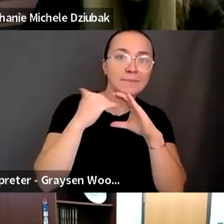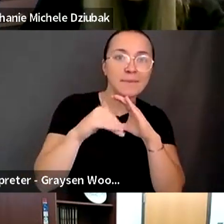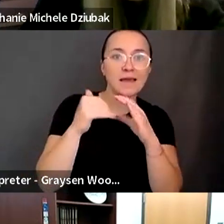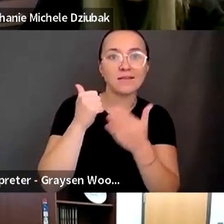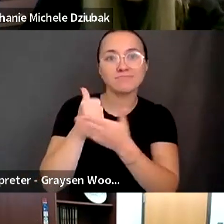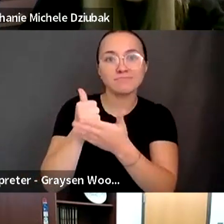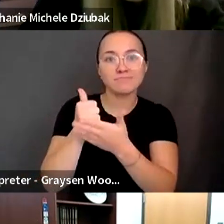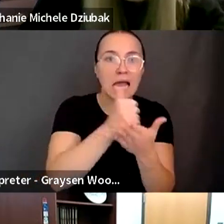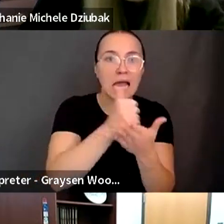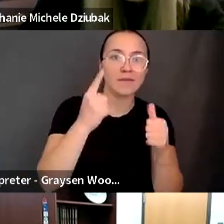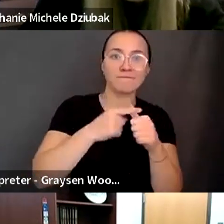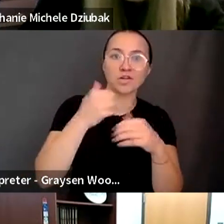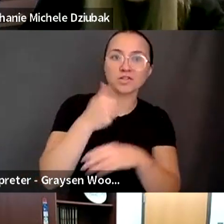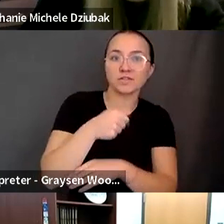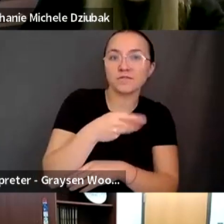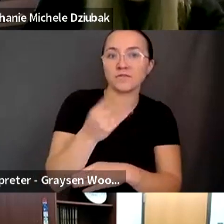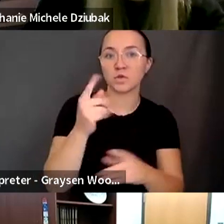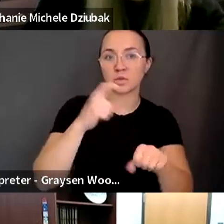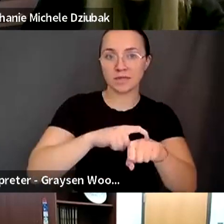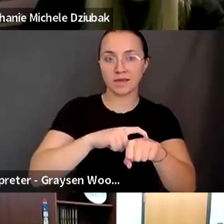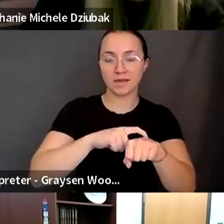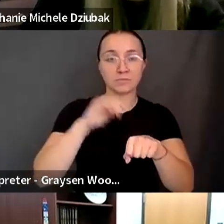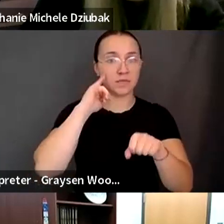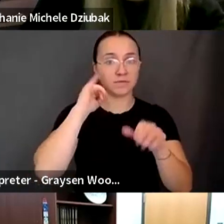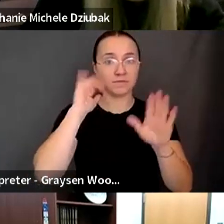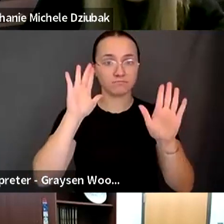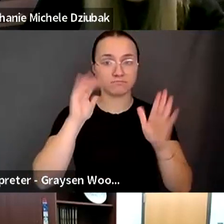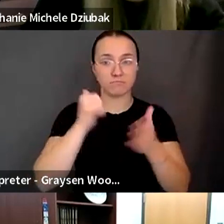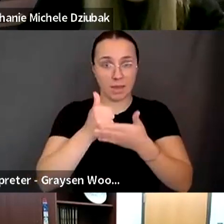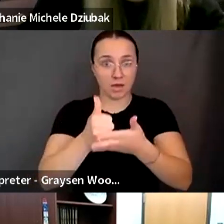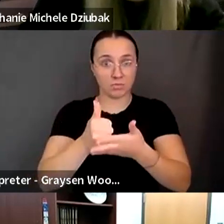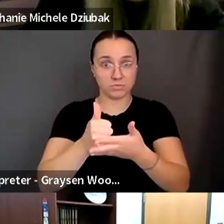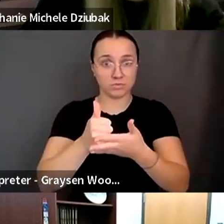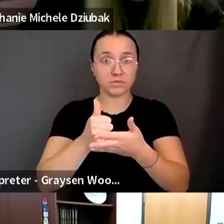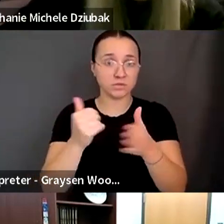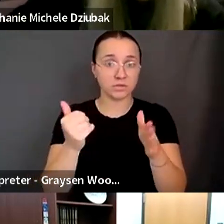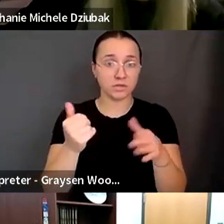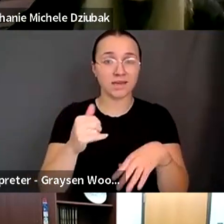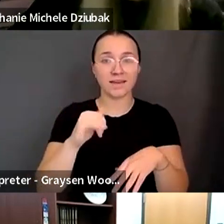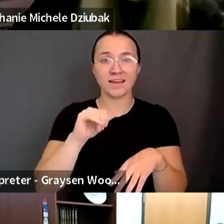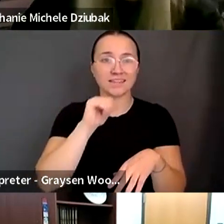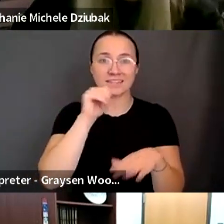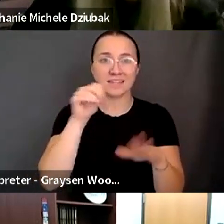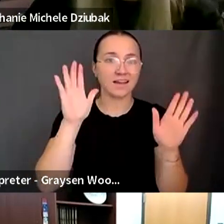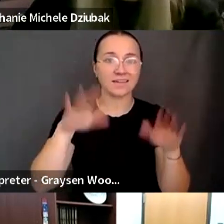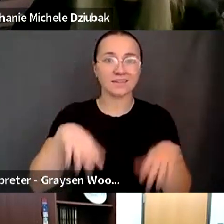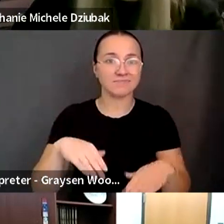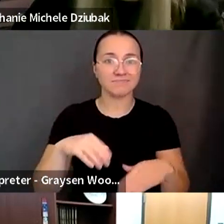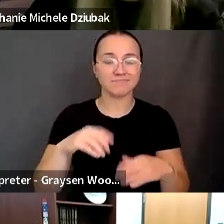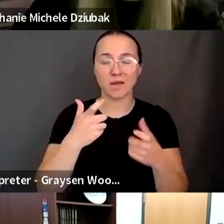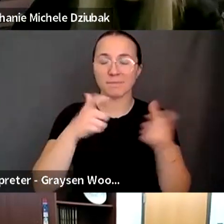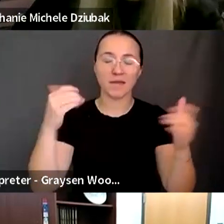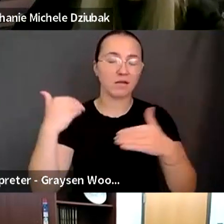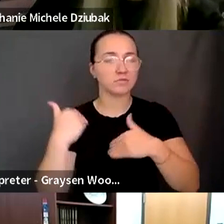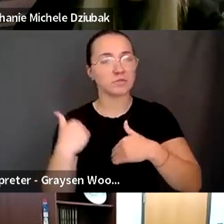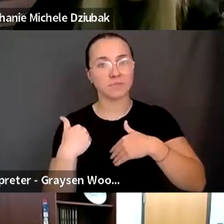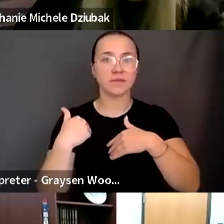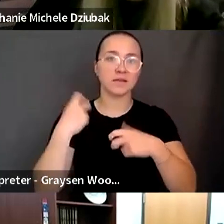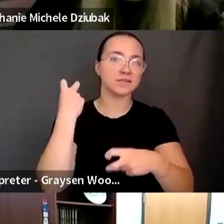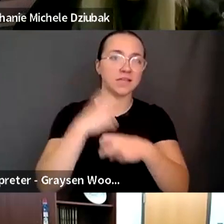first couple times if you would like that. It really isn't, you know, a big deal to me to do that.